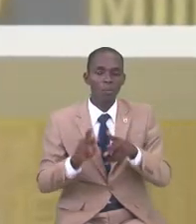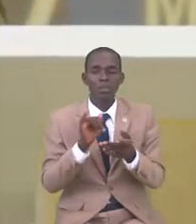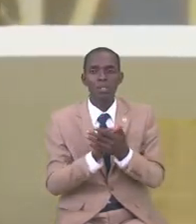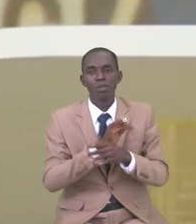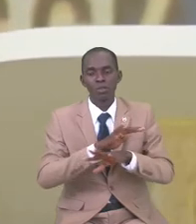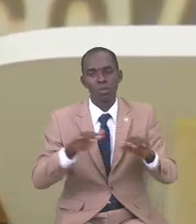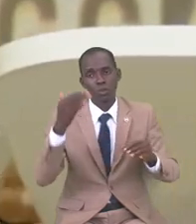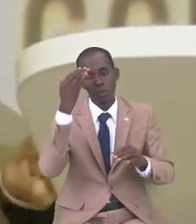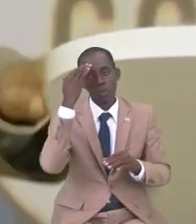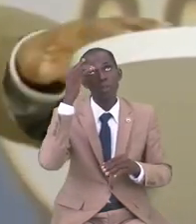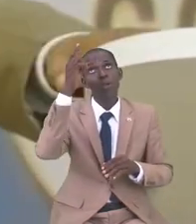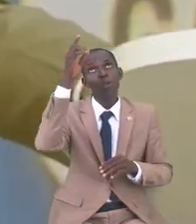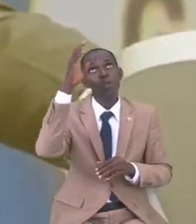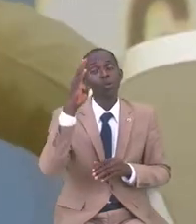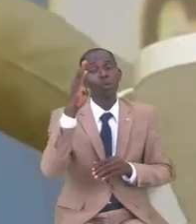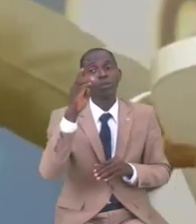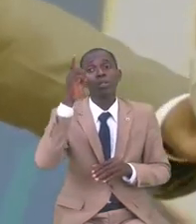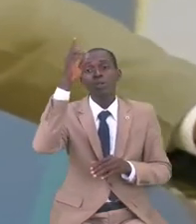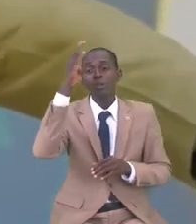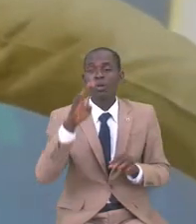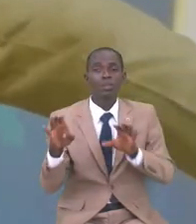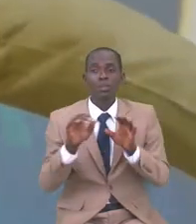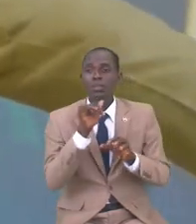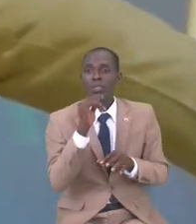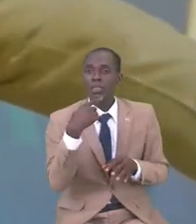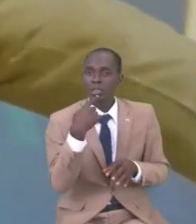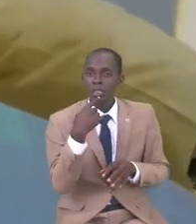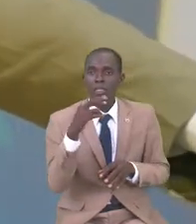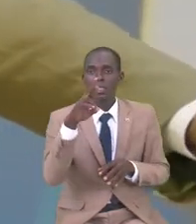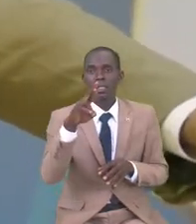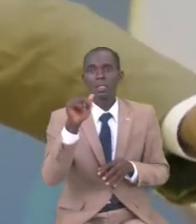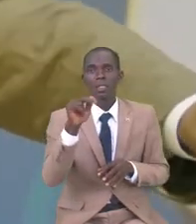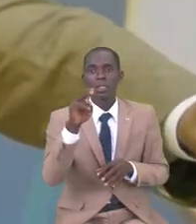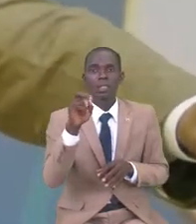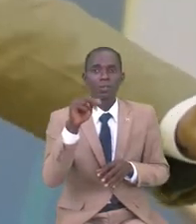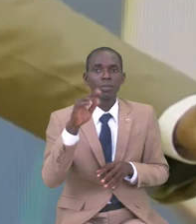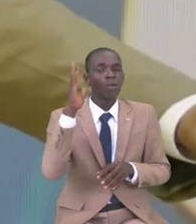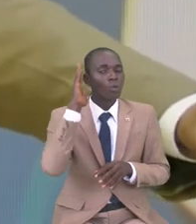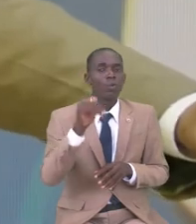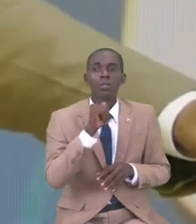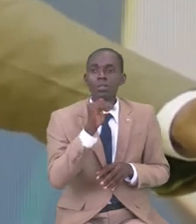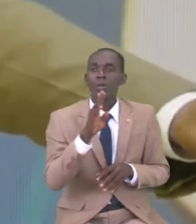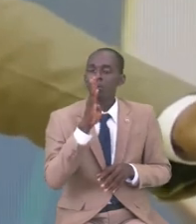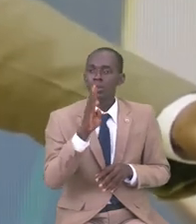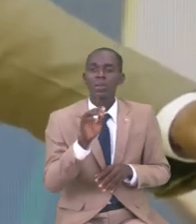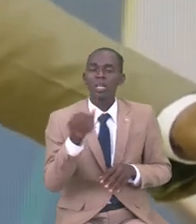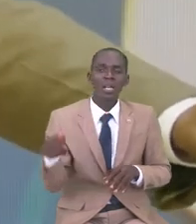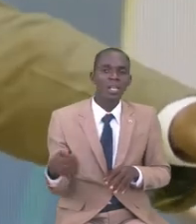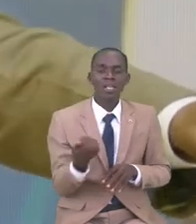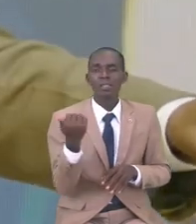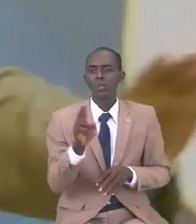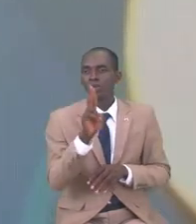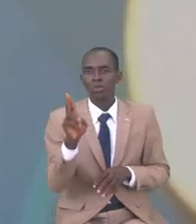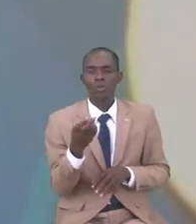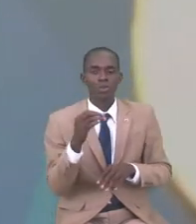God. God did not say that ravens will not be of any use at all to Israel.